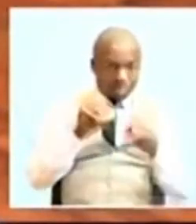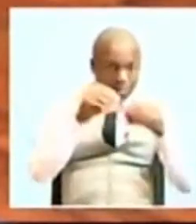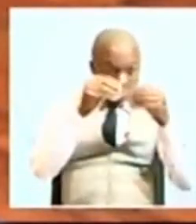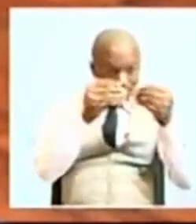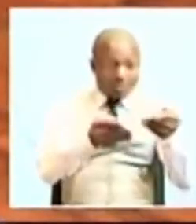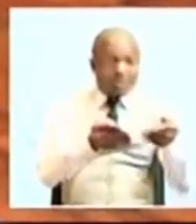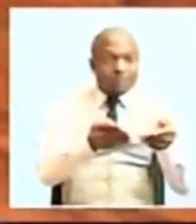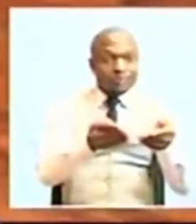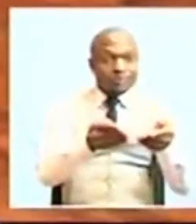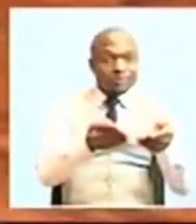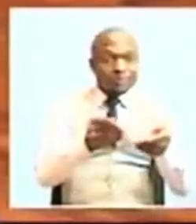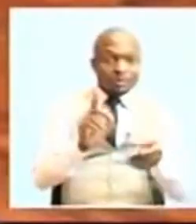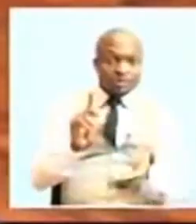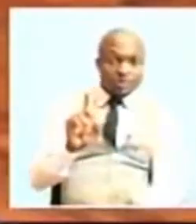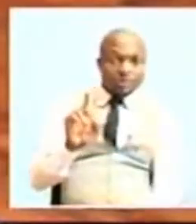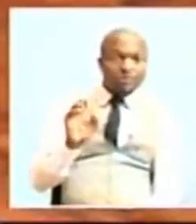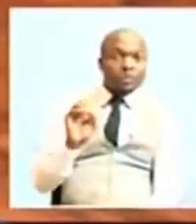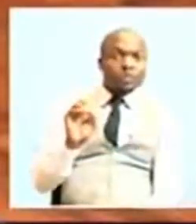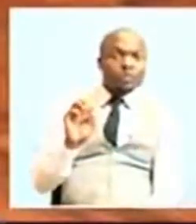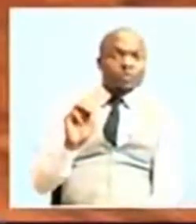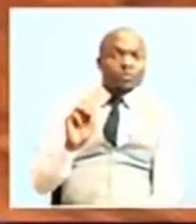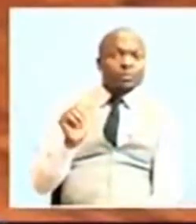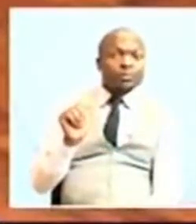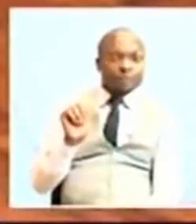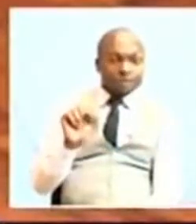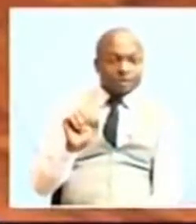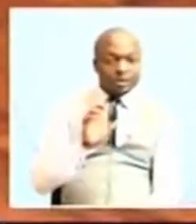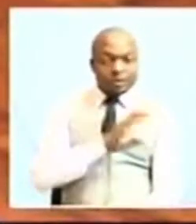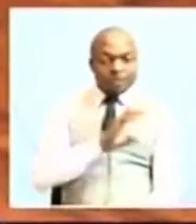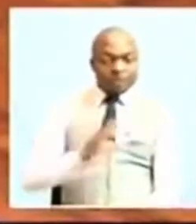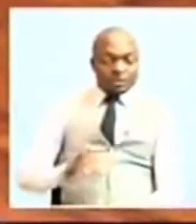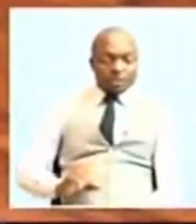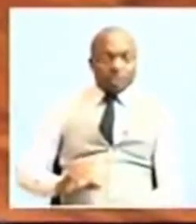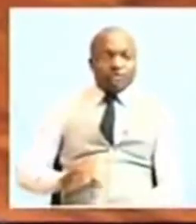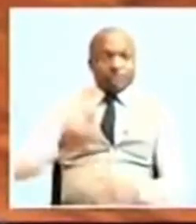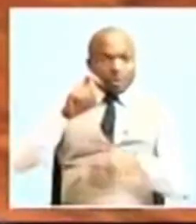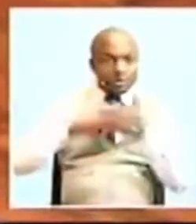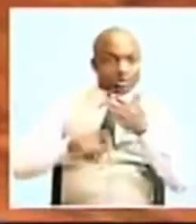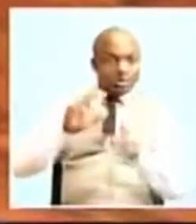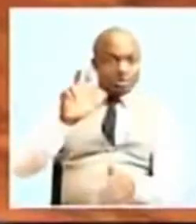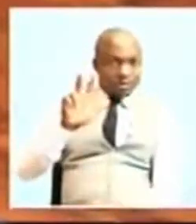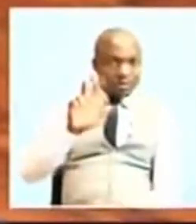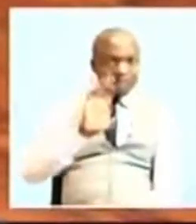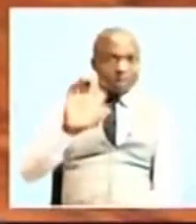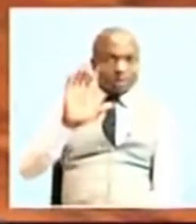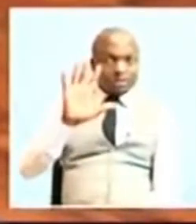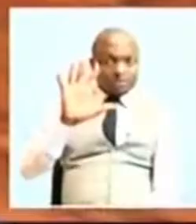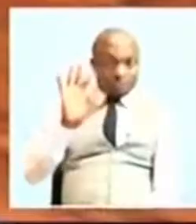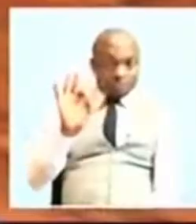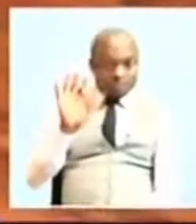to Domas Enterprise Limited at a price of